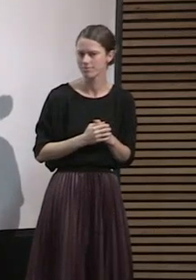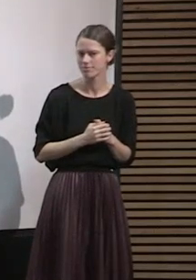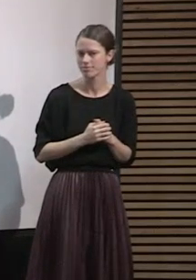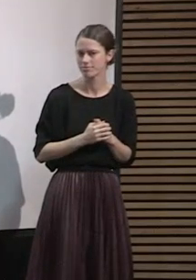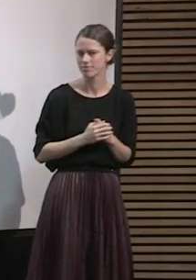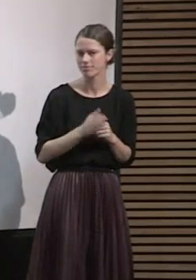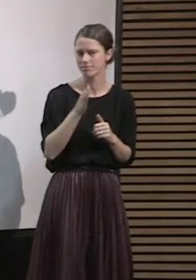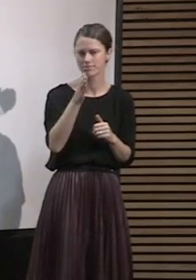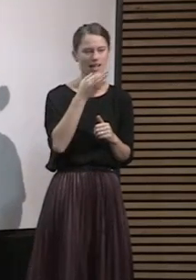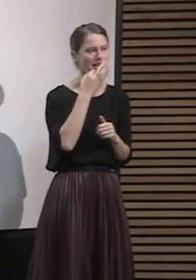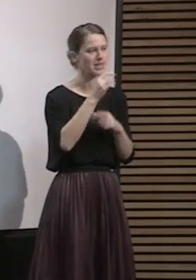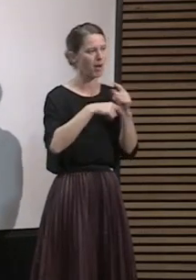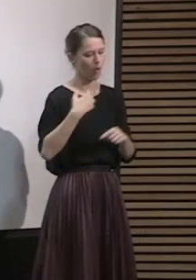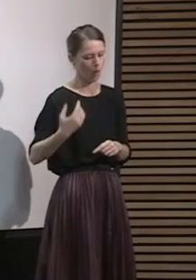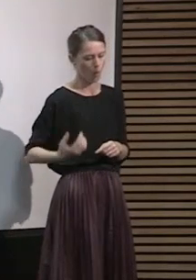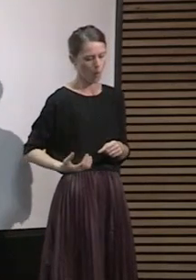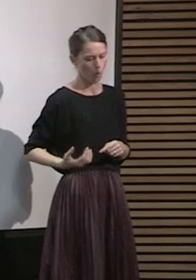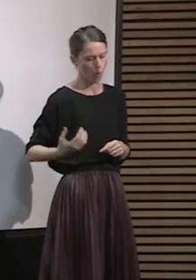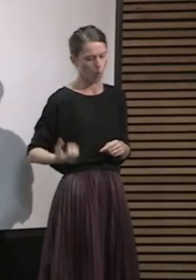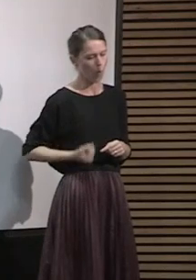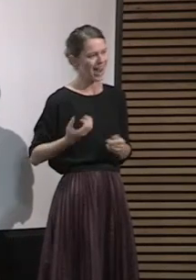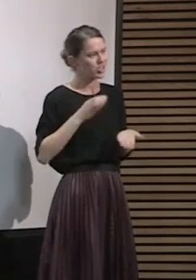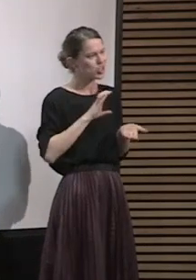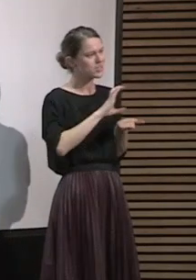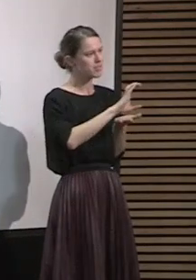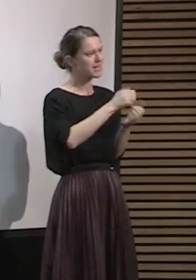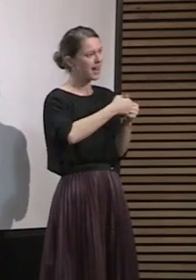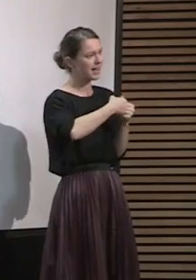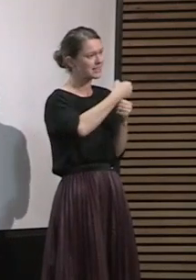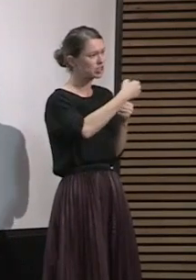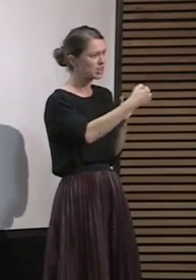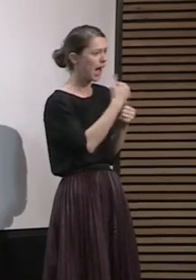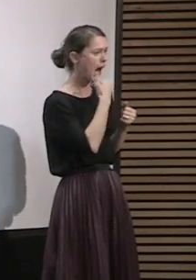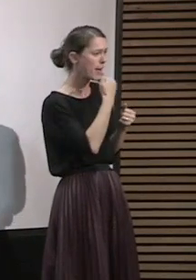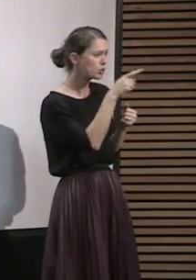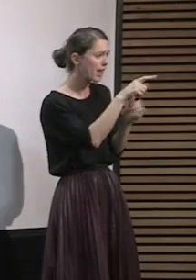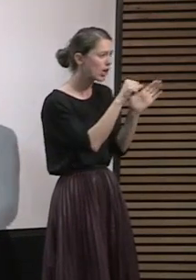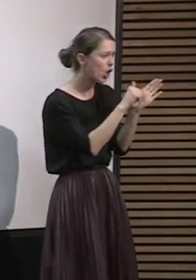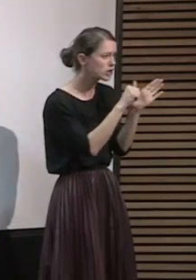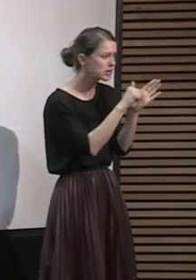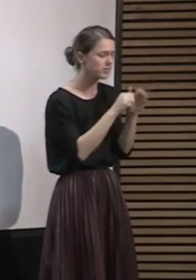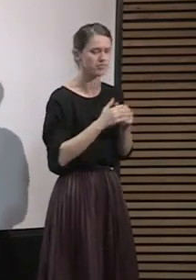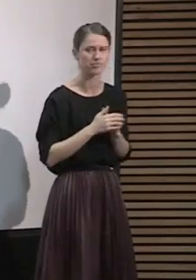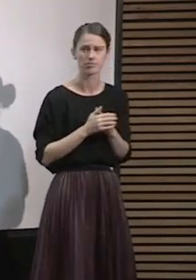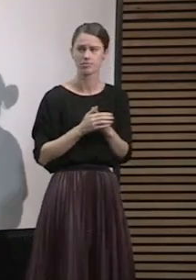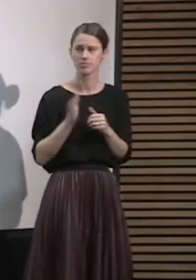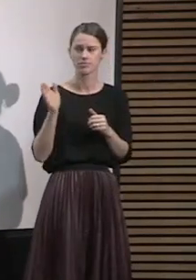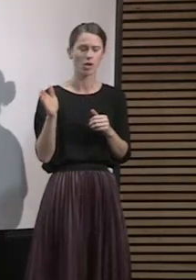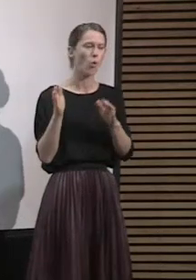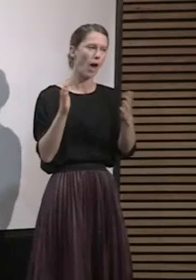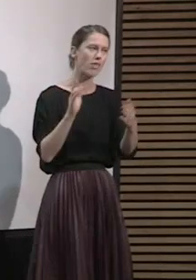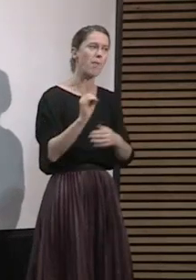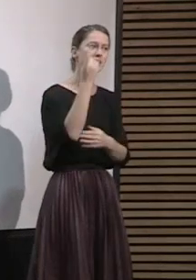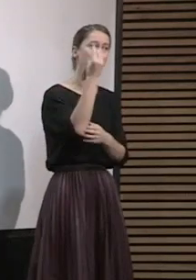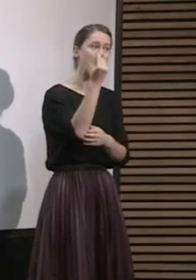Just on the extension of the wage subsidy scheme, have you got any indication about how much extra that's going to cost? I don't want to steal the thunder of the